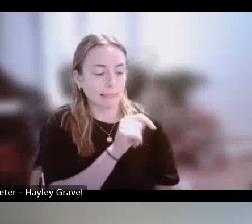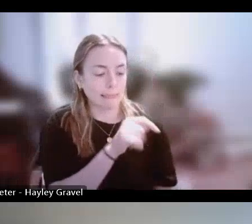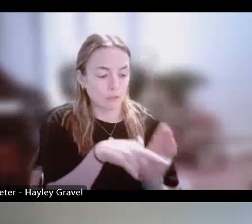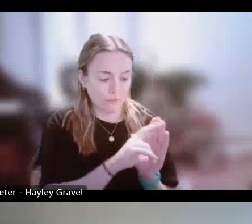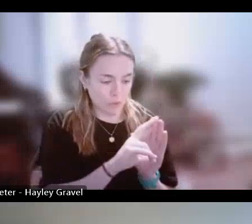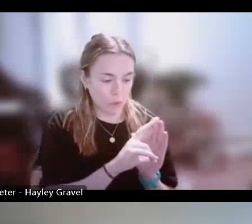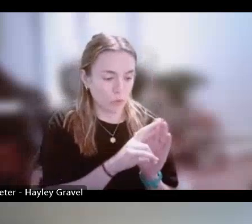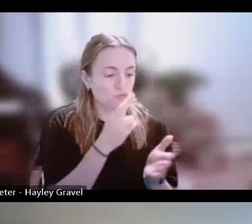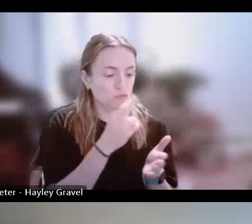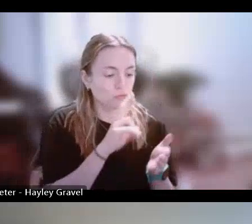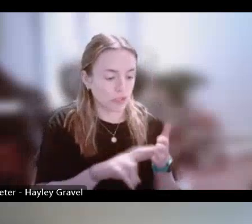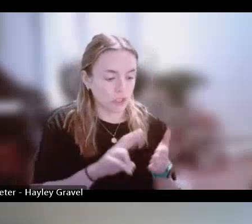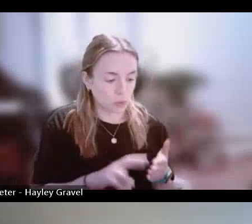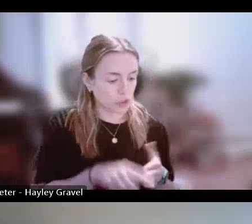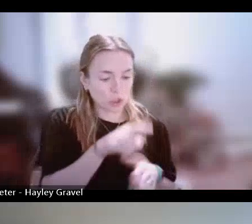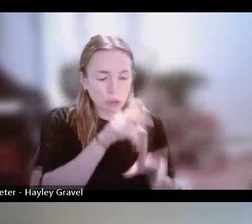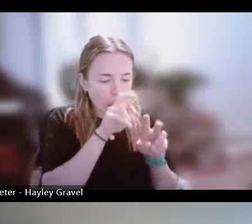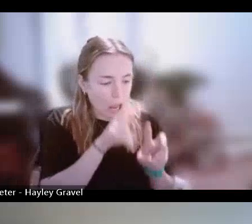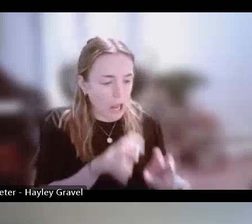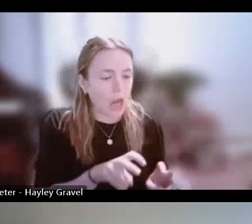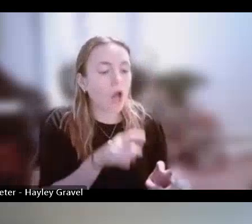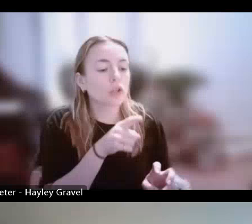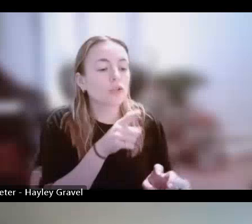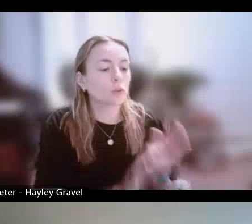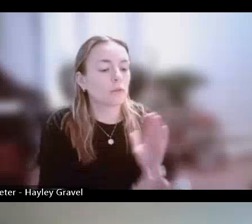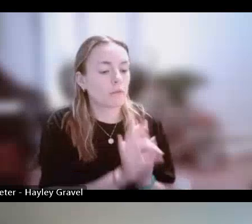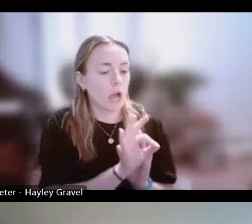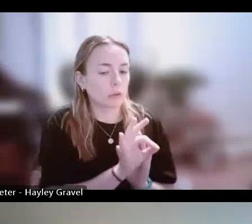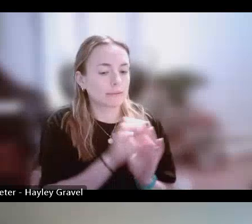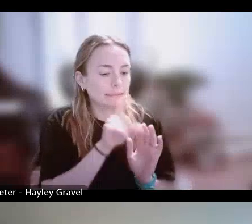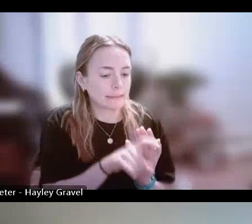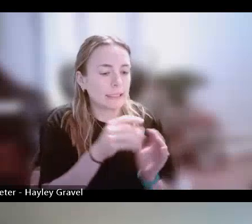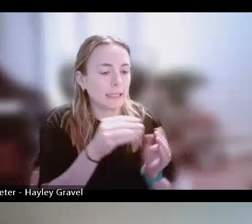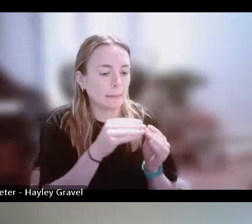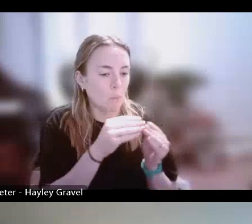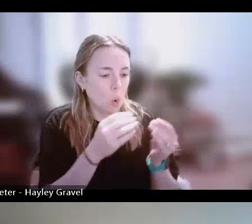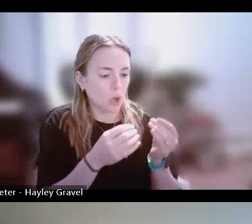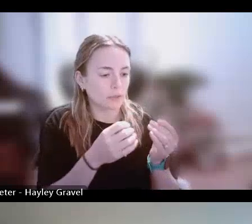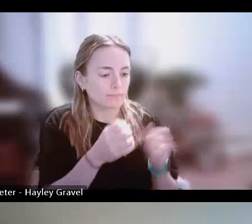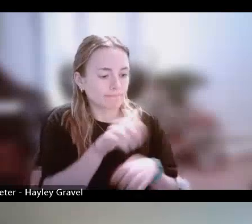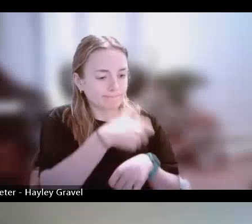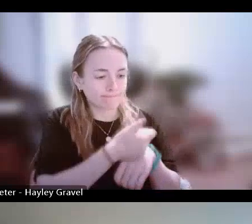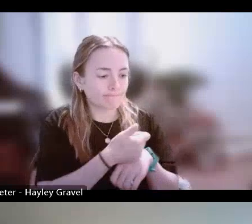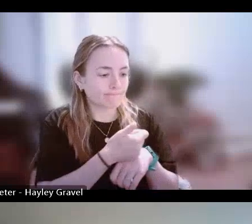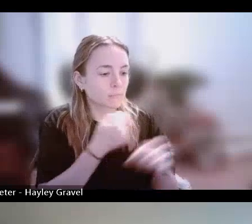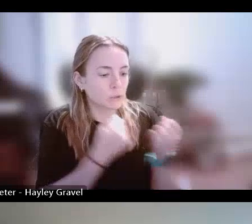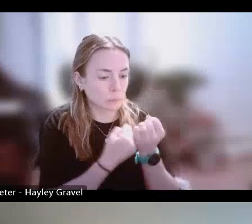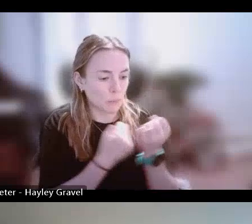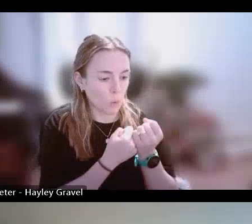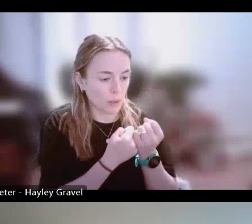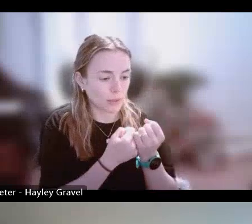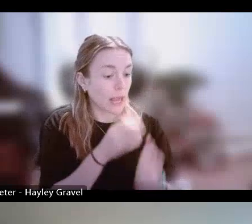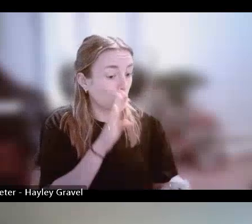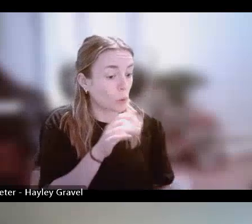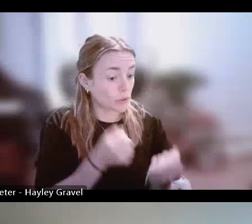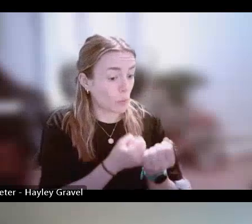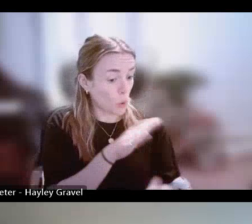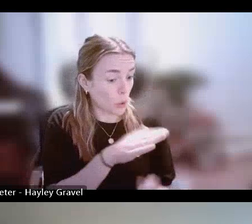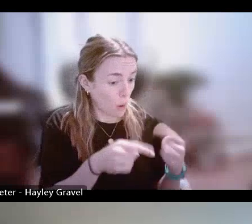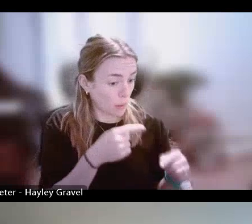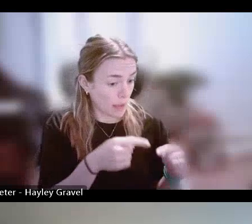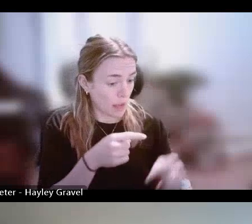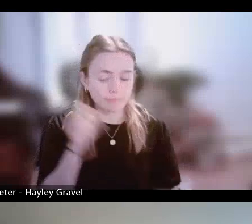you reviewed. Mm-hmm. And your literature is going to support your argument. Yes. Correct. Yep. Perfect. That's what